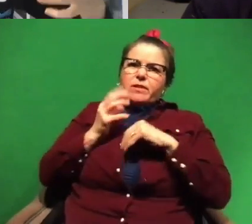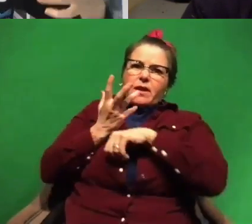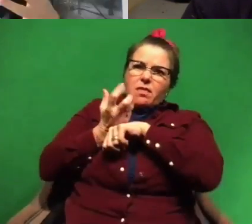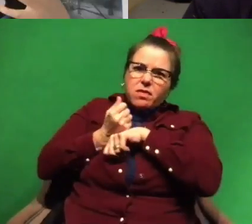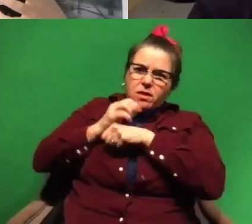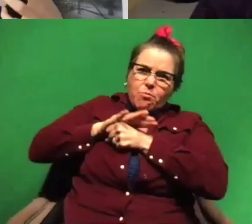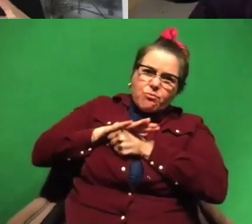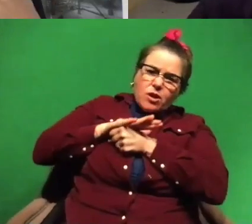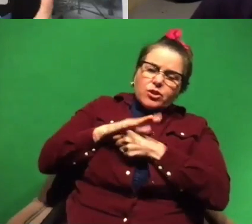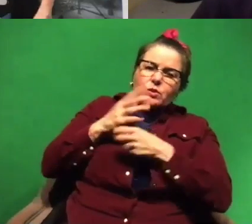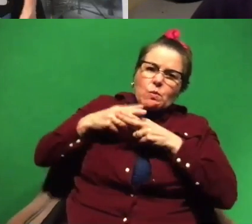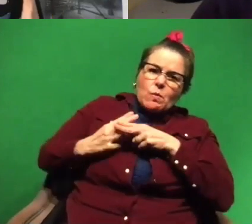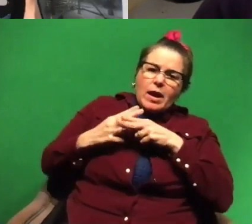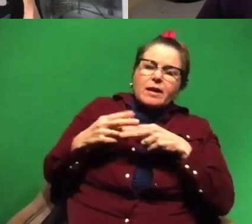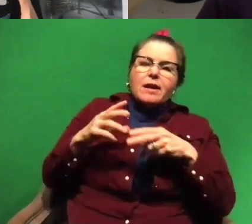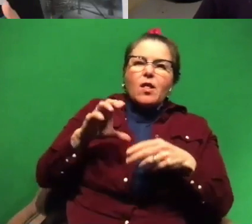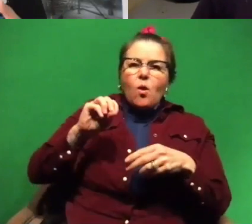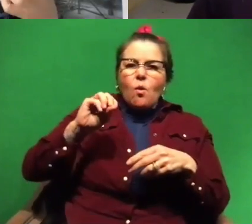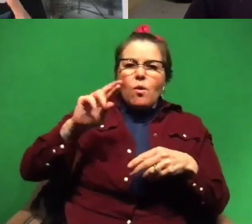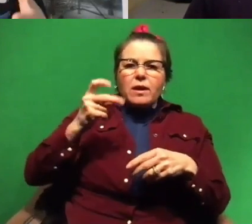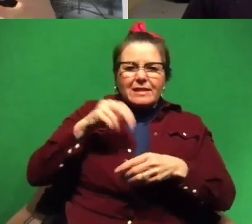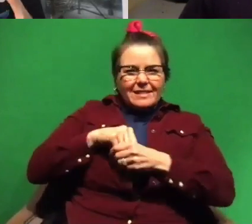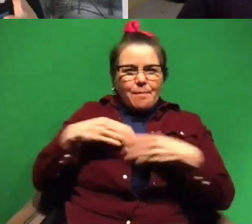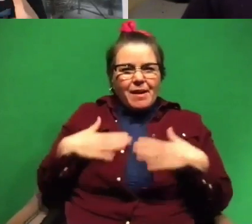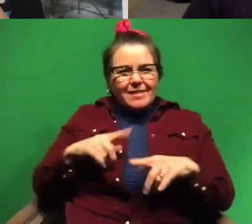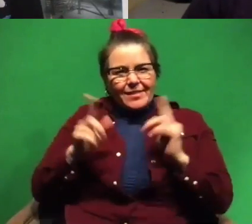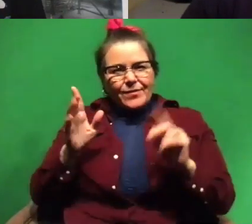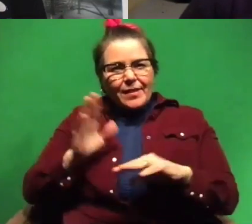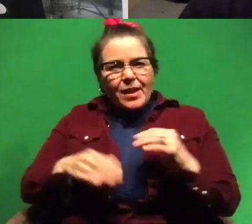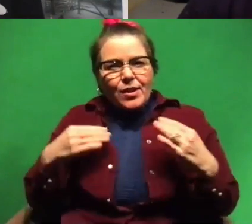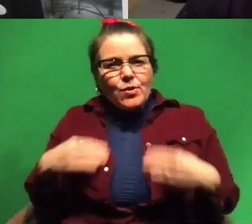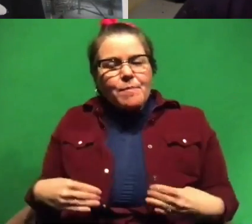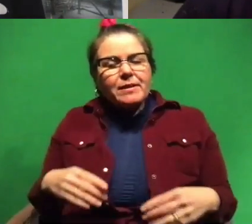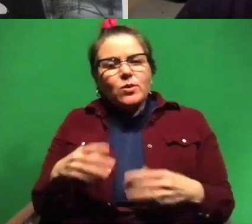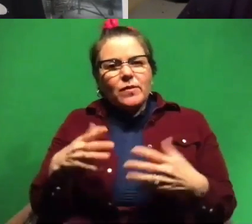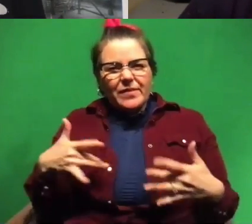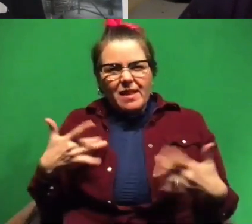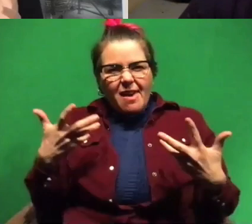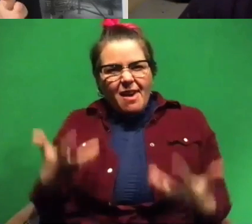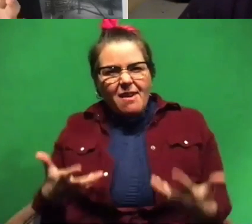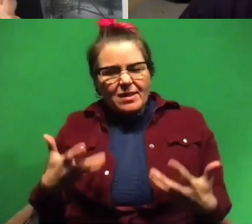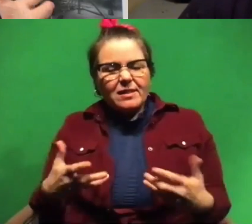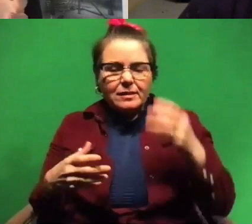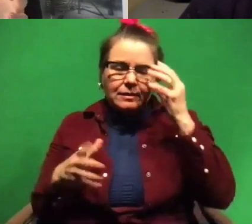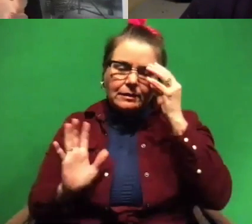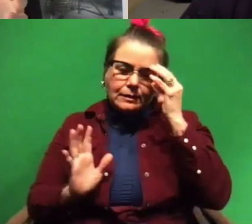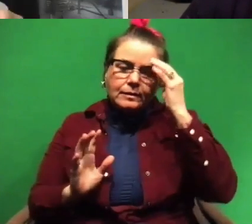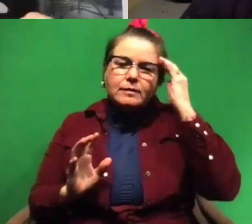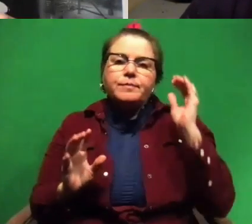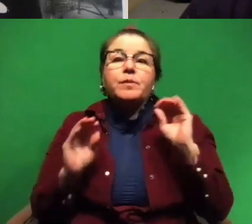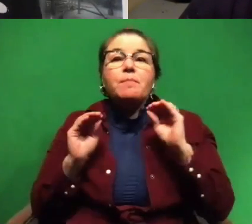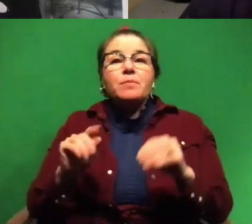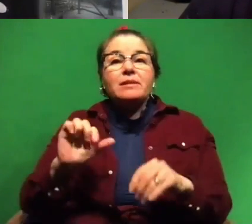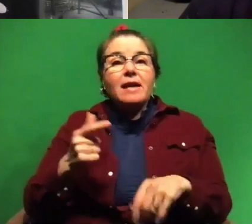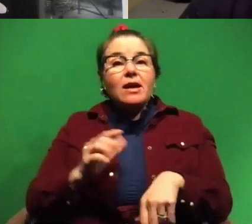this pressure and weight, and their organs are different than ours, so it's actually quite heavy for them. And we put the tags on